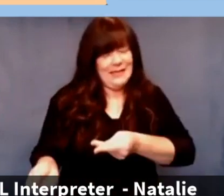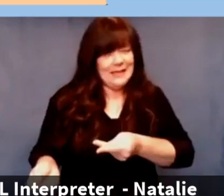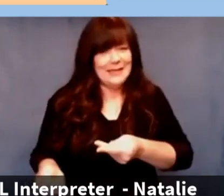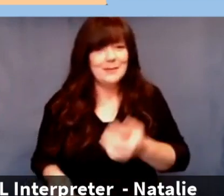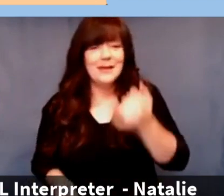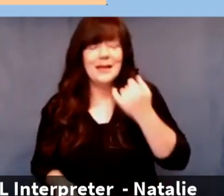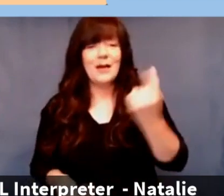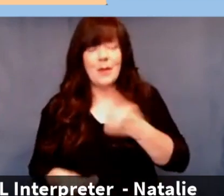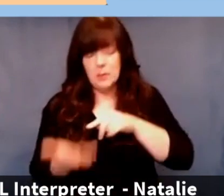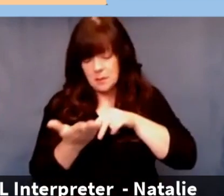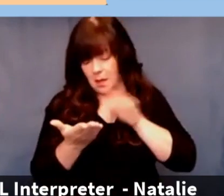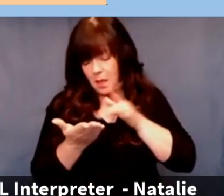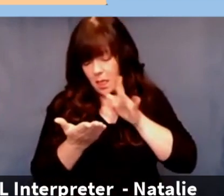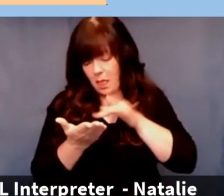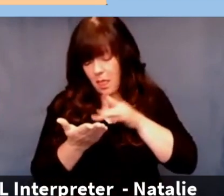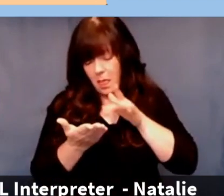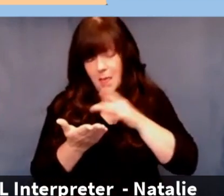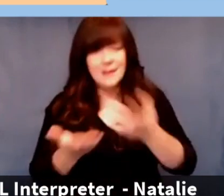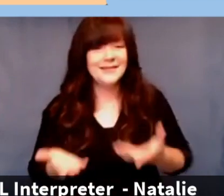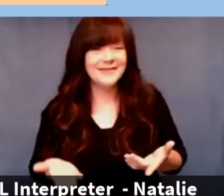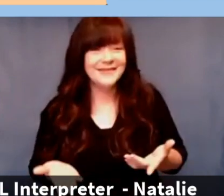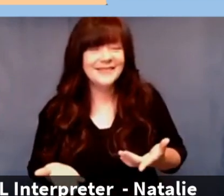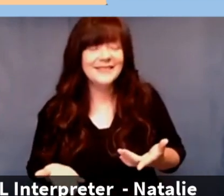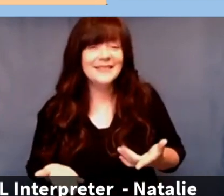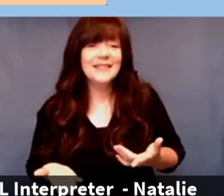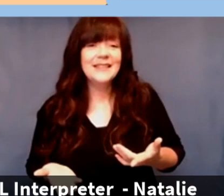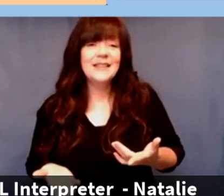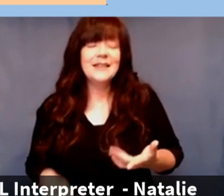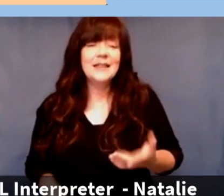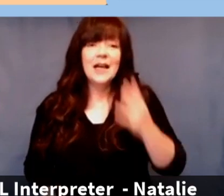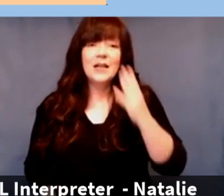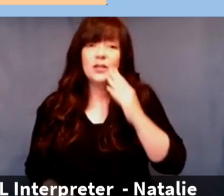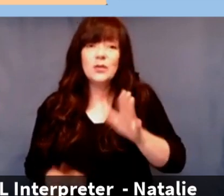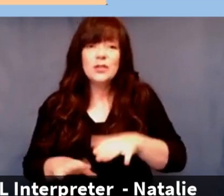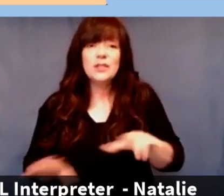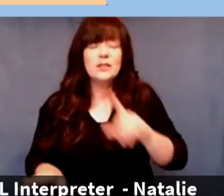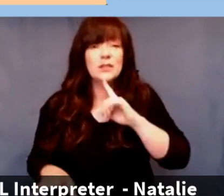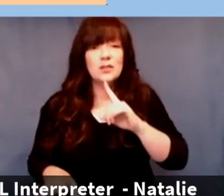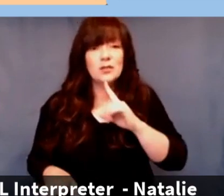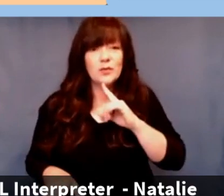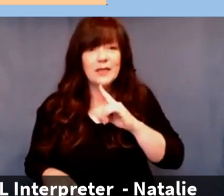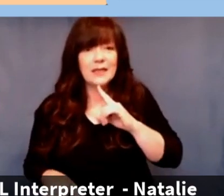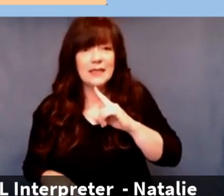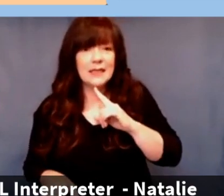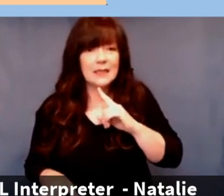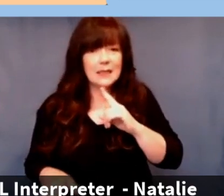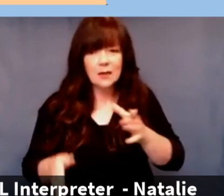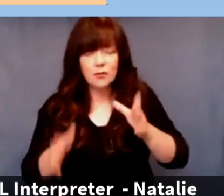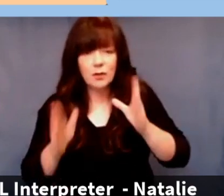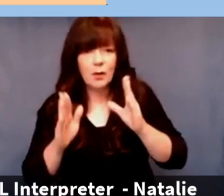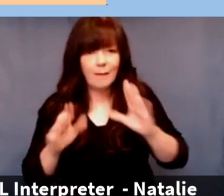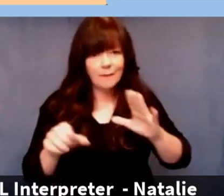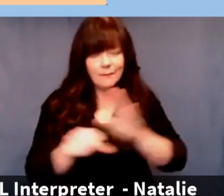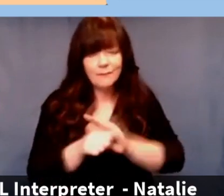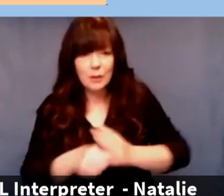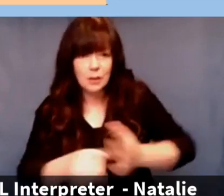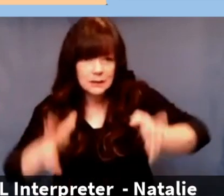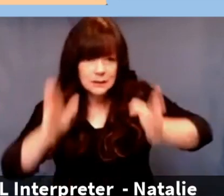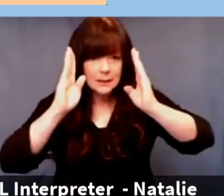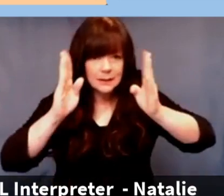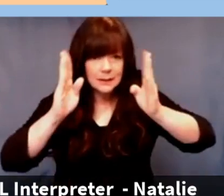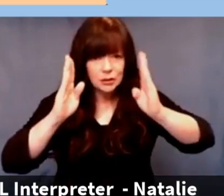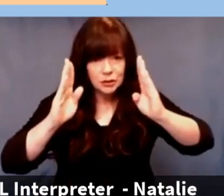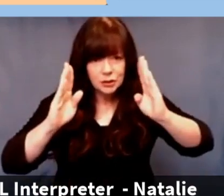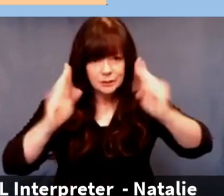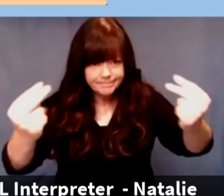my phone, and they require like, children are like very feral. Like they're very like, they require your full and immediate attention all the time.